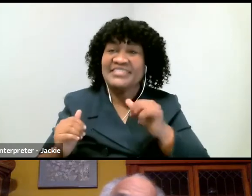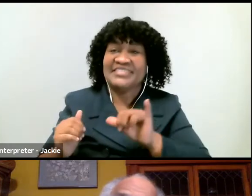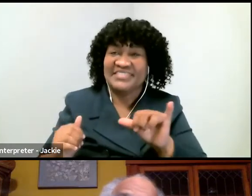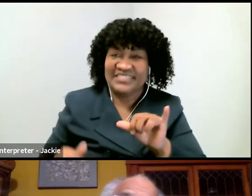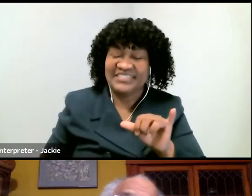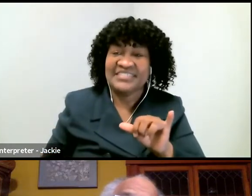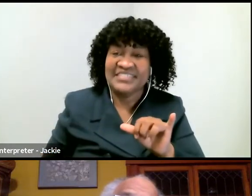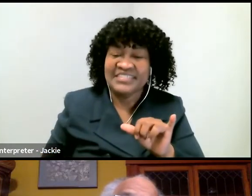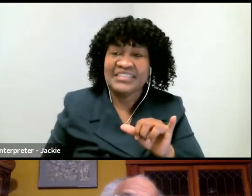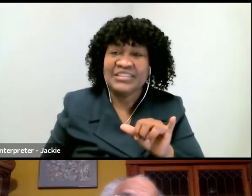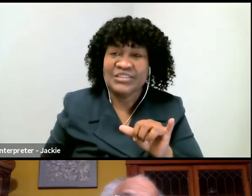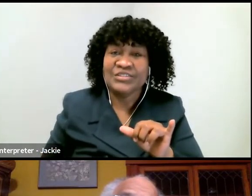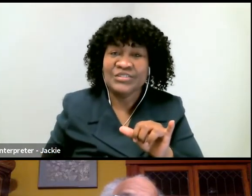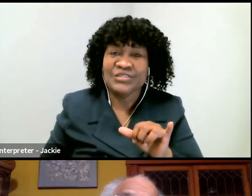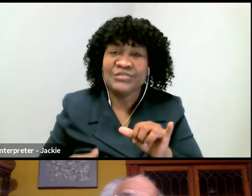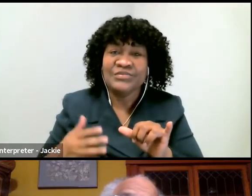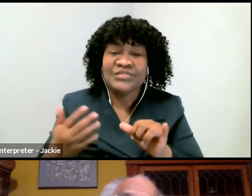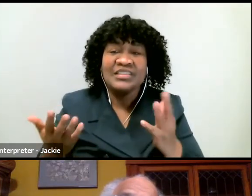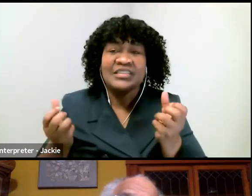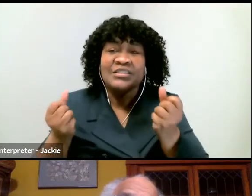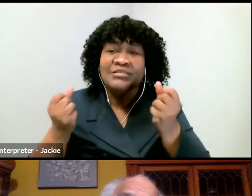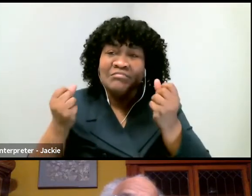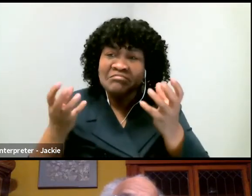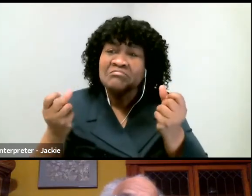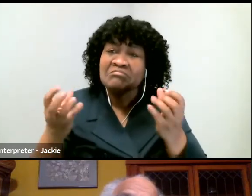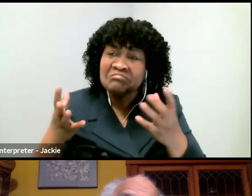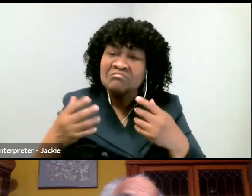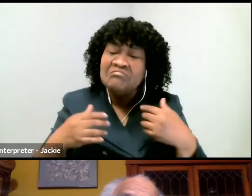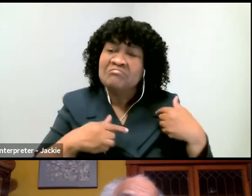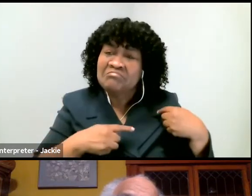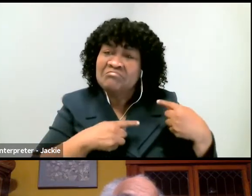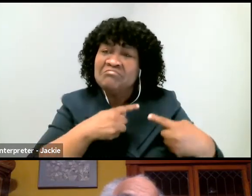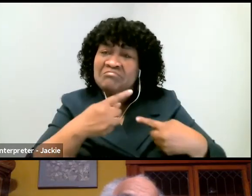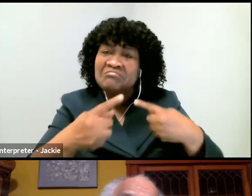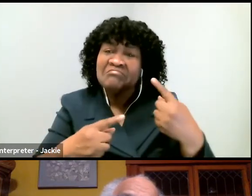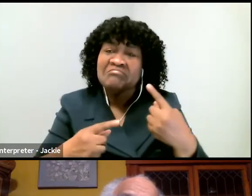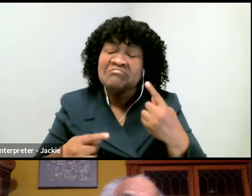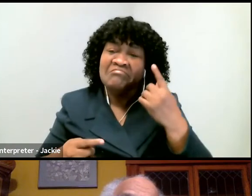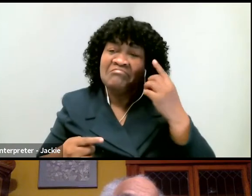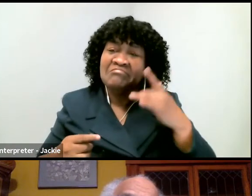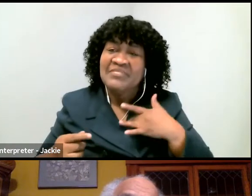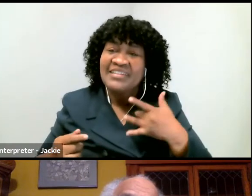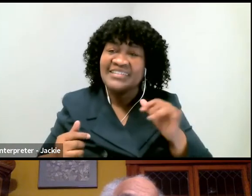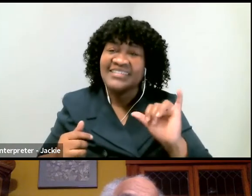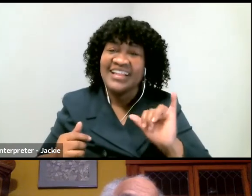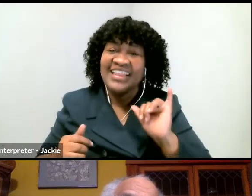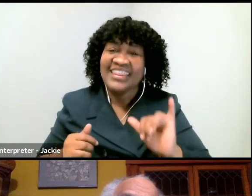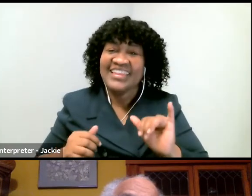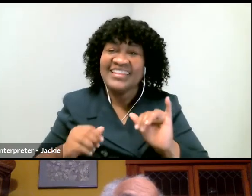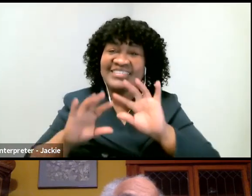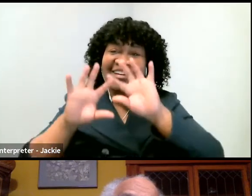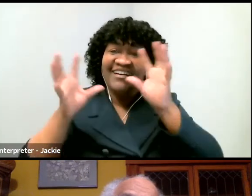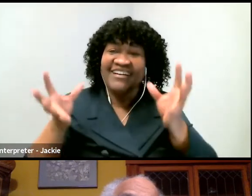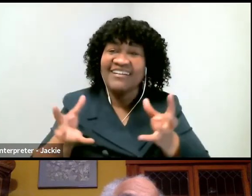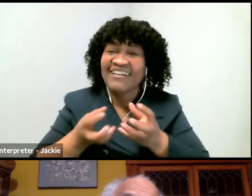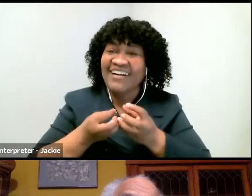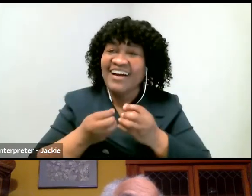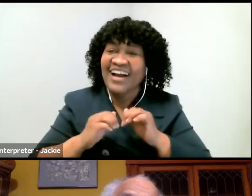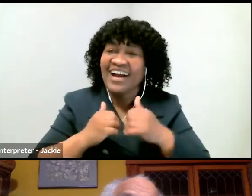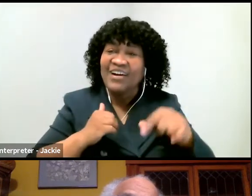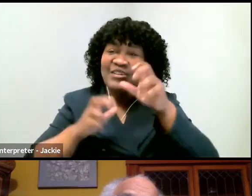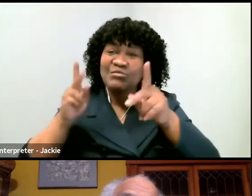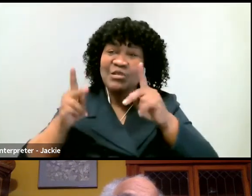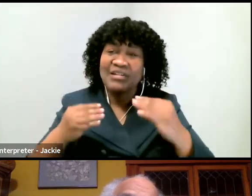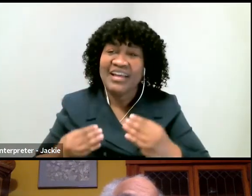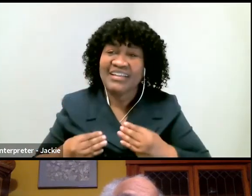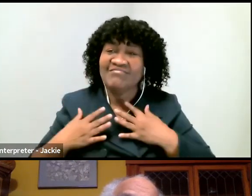So there are some beginnings and some inklings of, you know, this constellation of figures that have